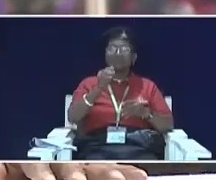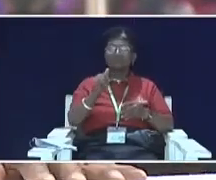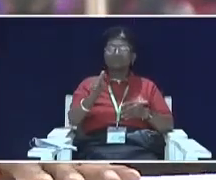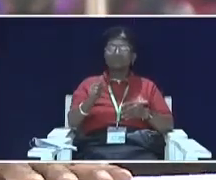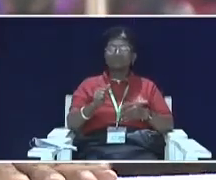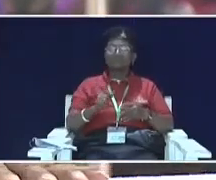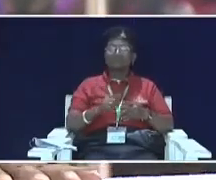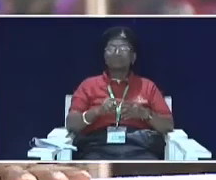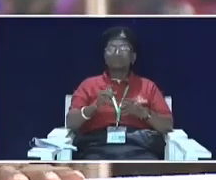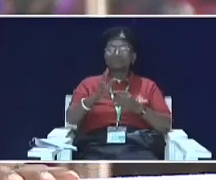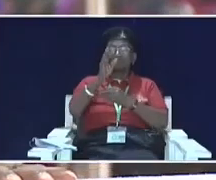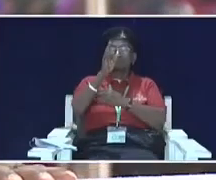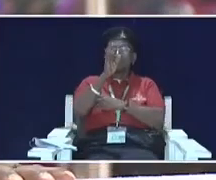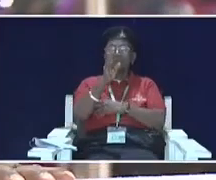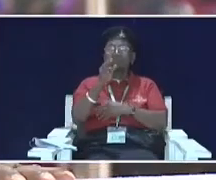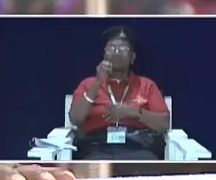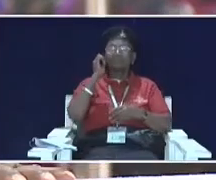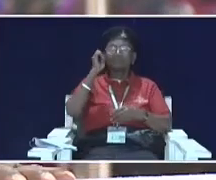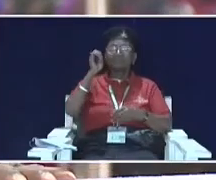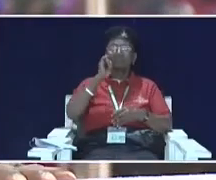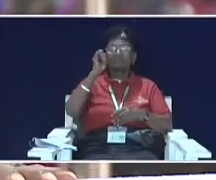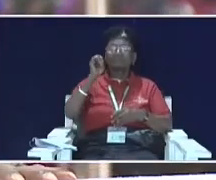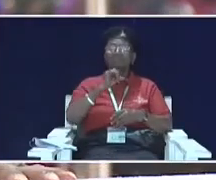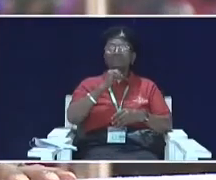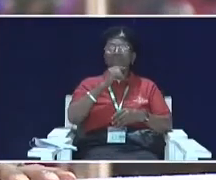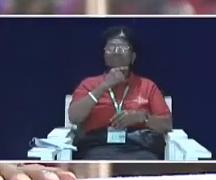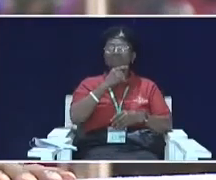he's not interested in dirty sacrifices.